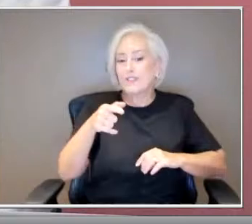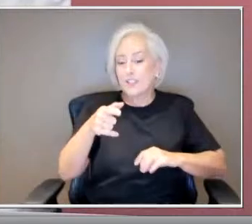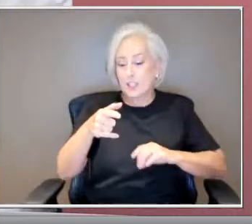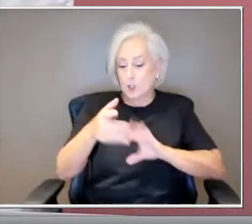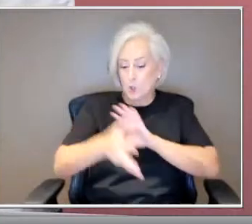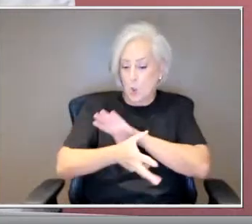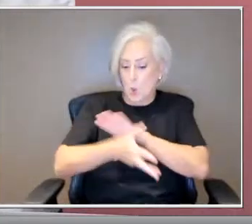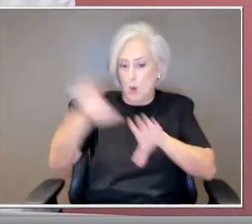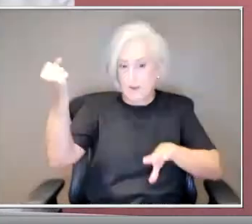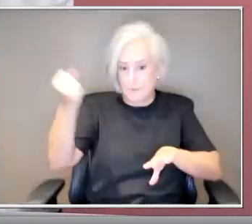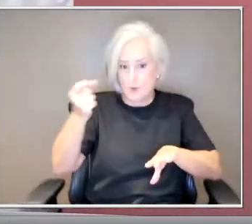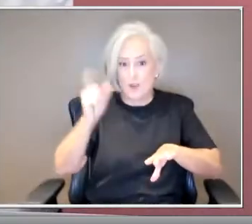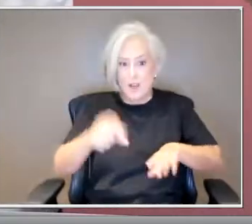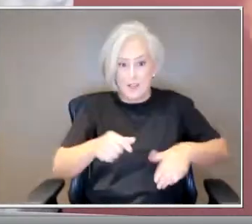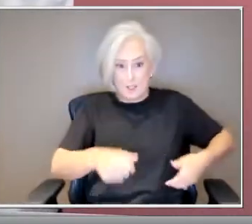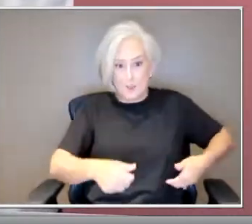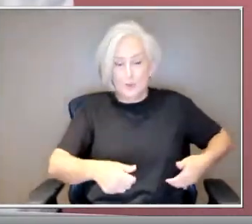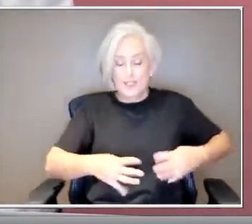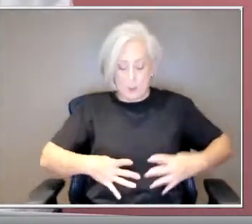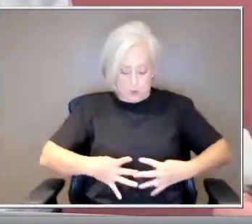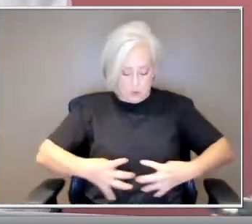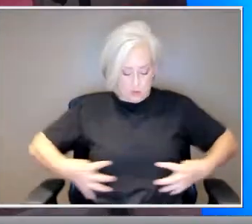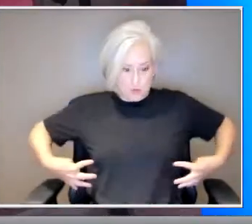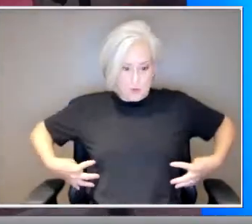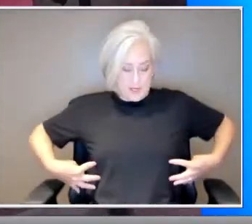made an incision underneath the rib cage to get it out.